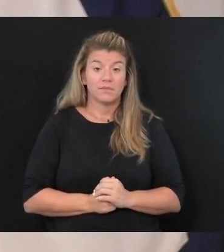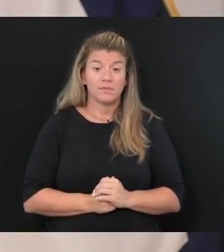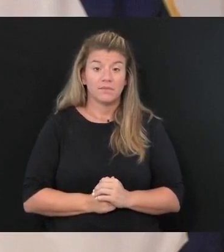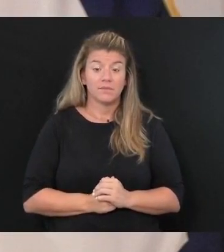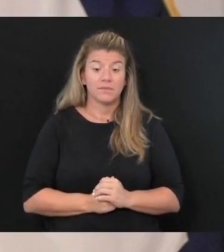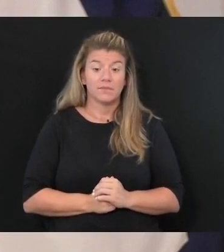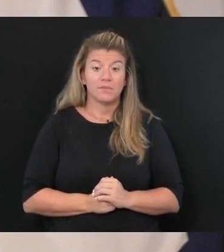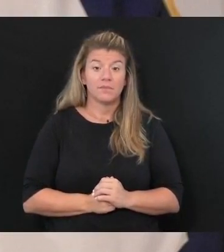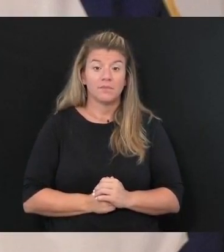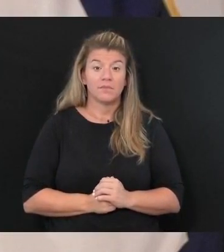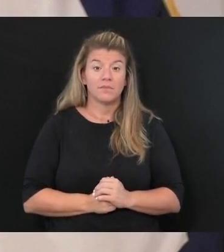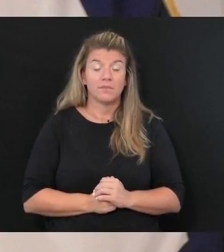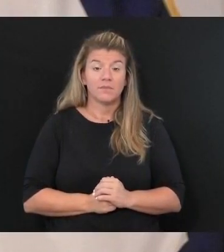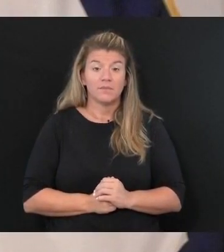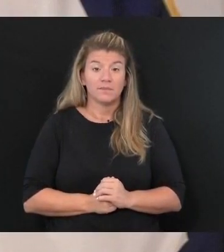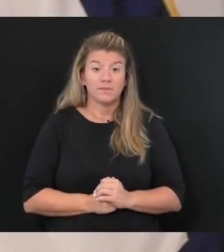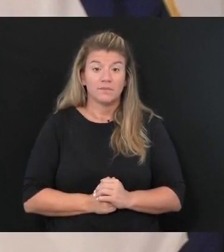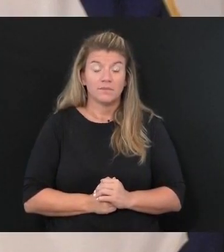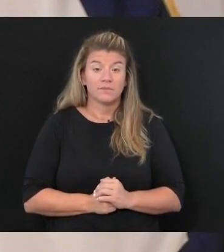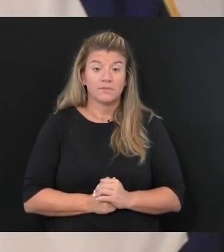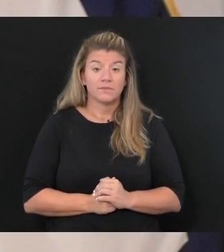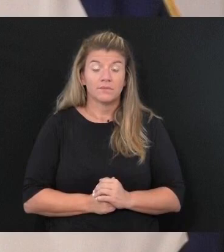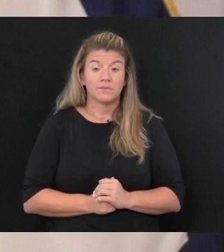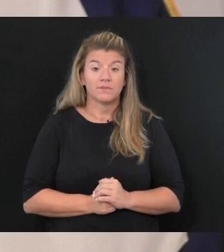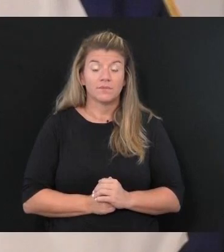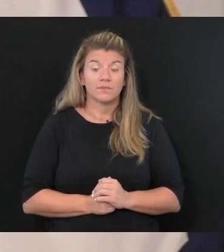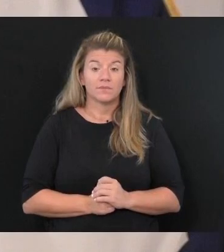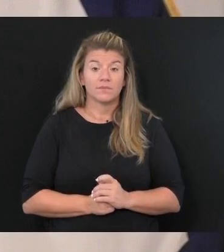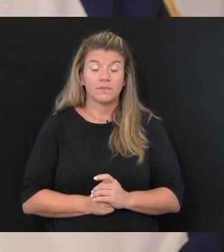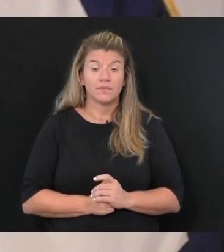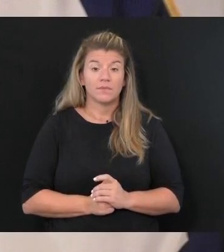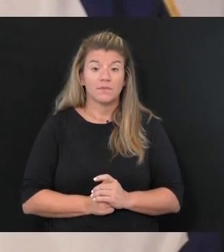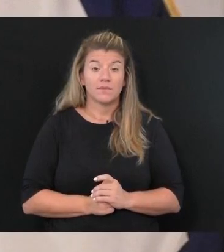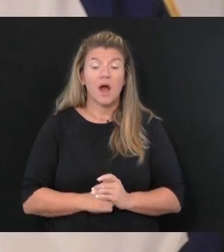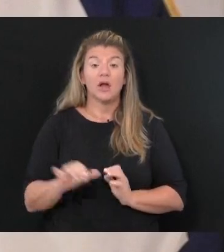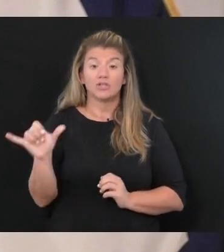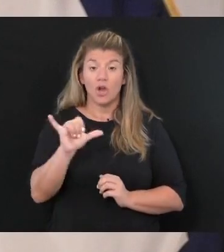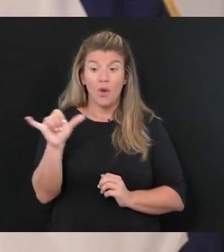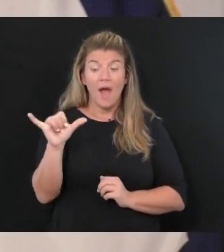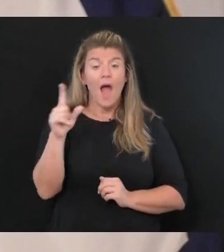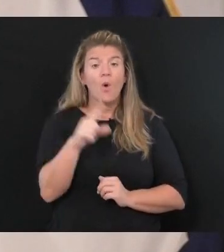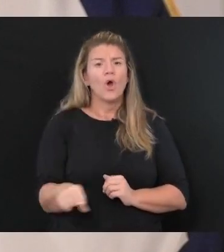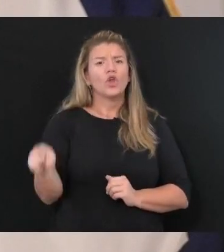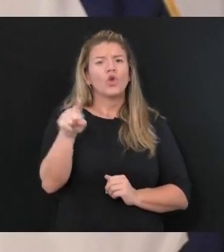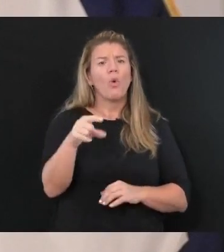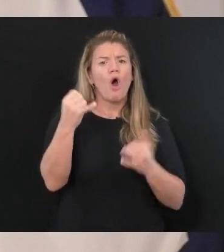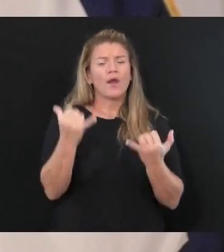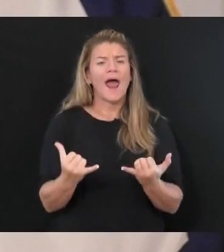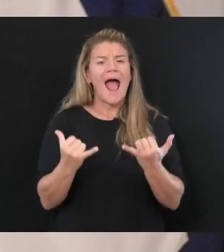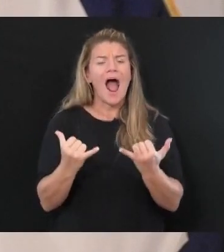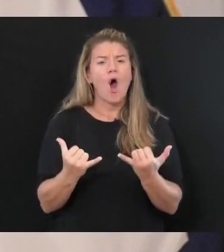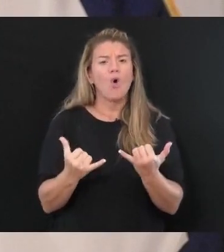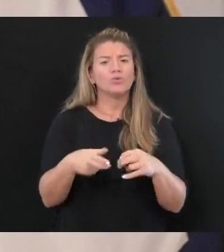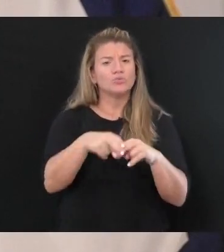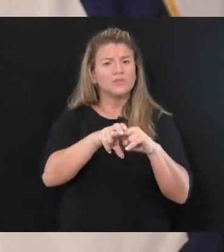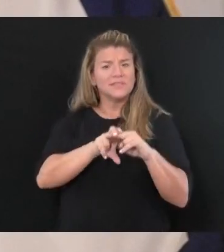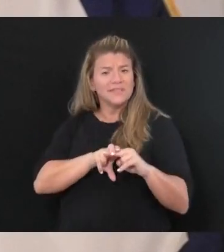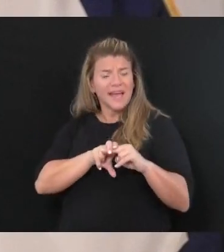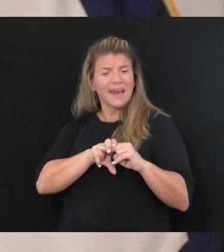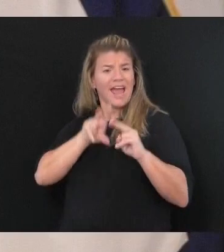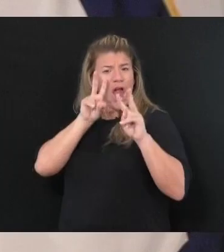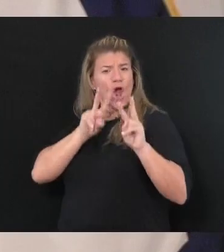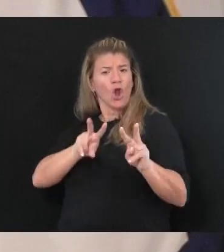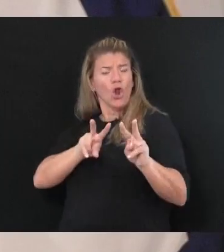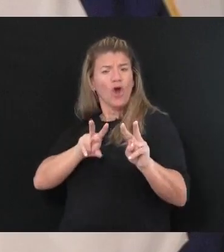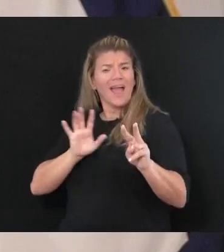thing is if we'll step back and look at the great work that they've done,